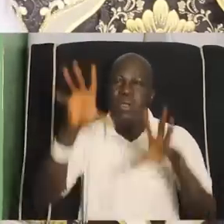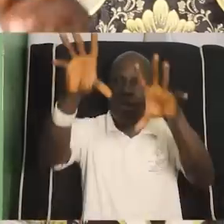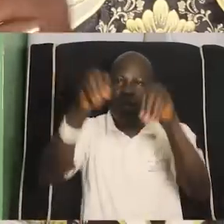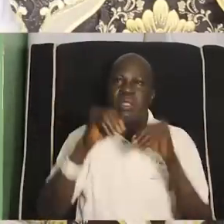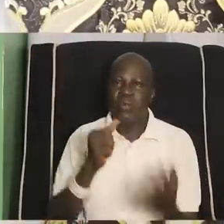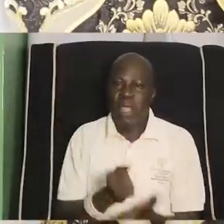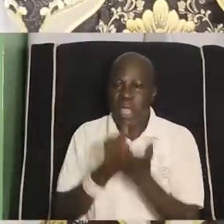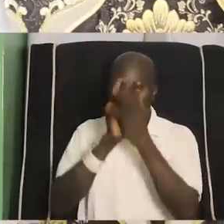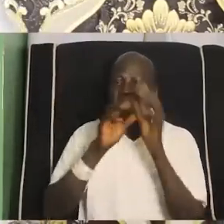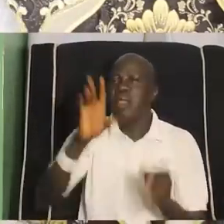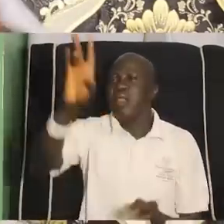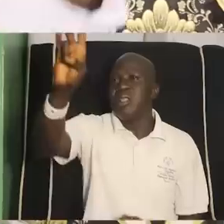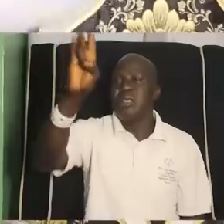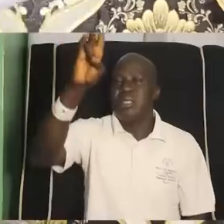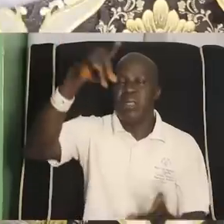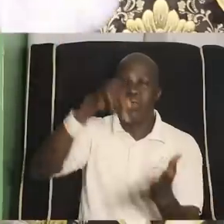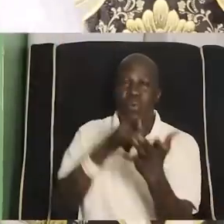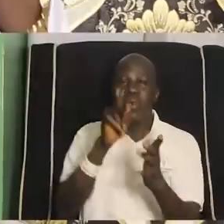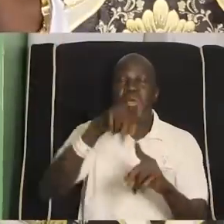help.